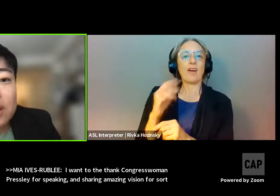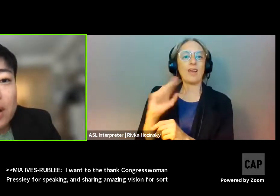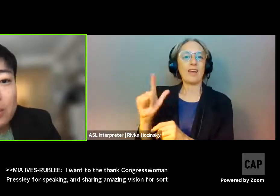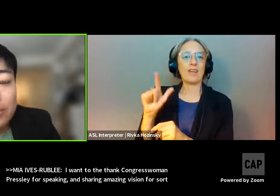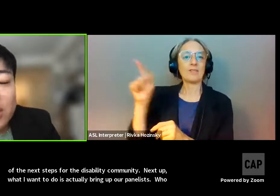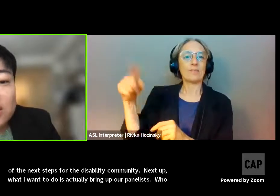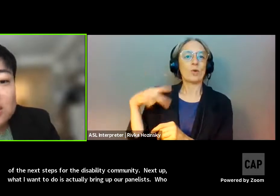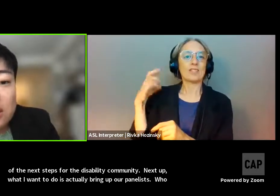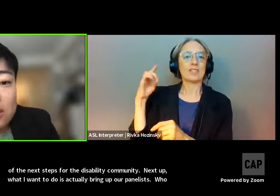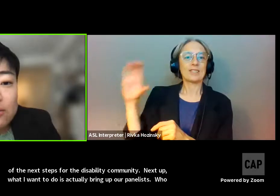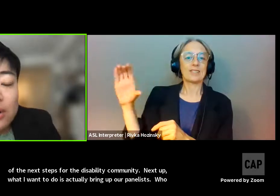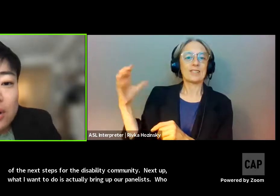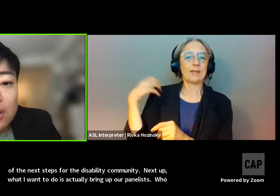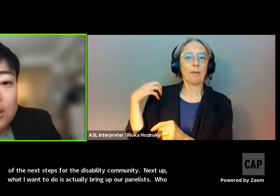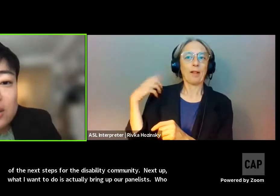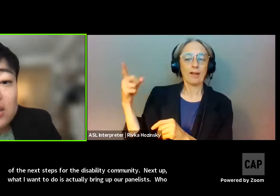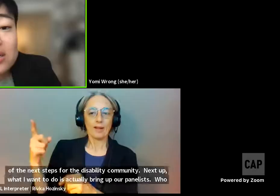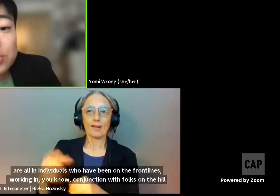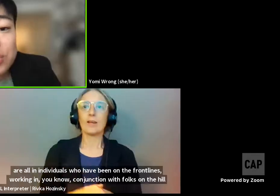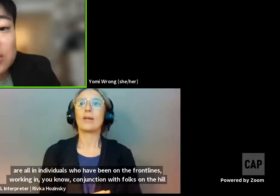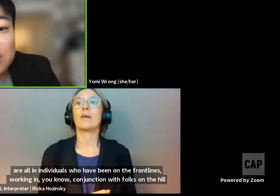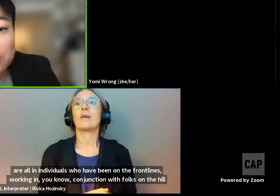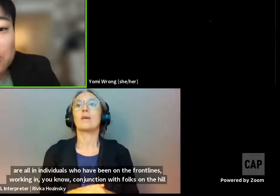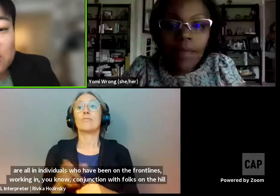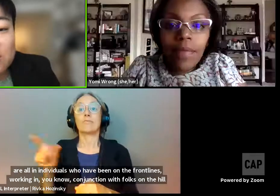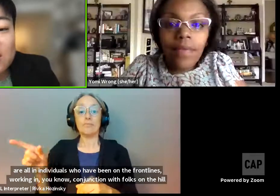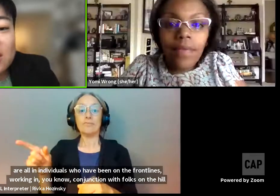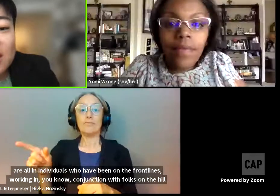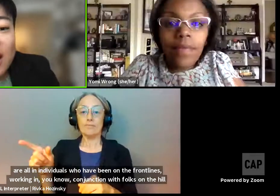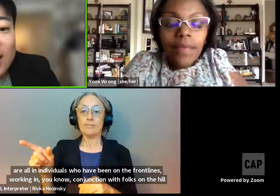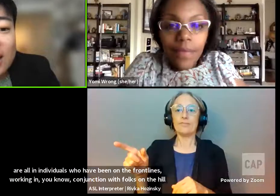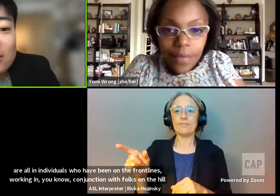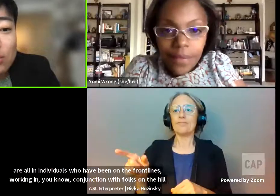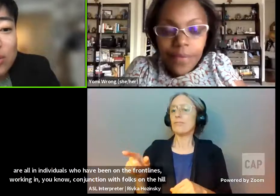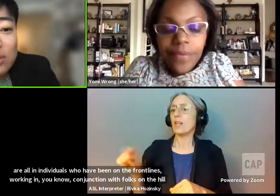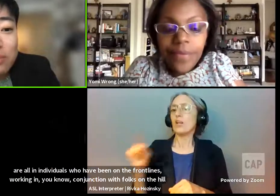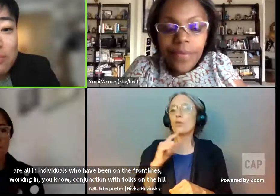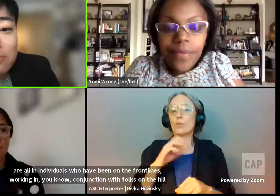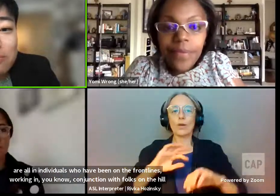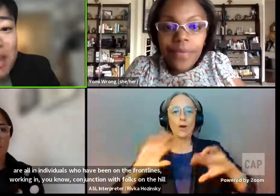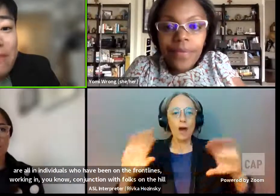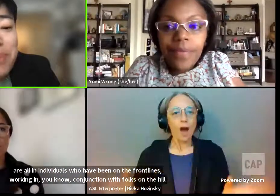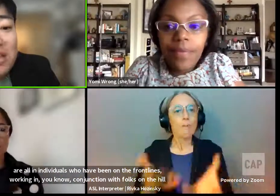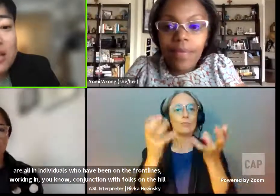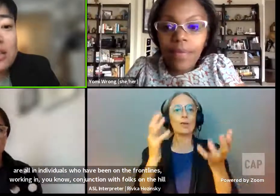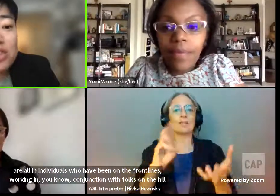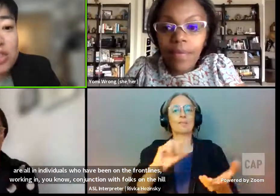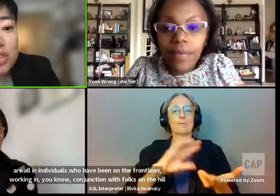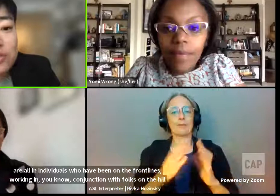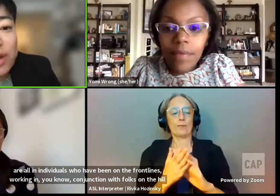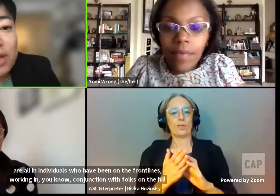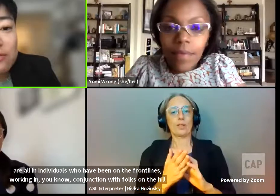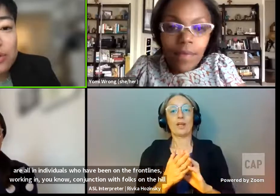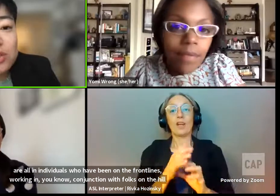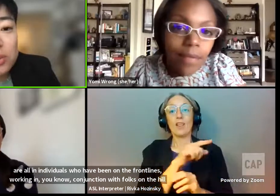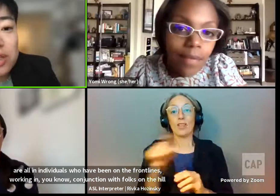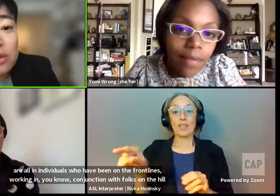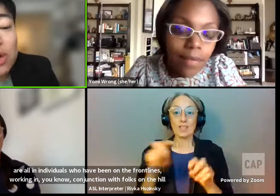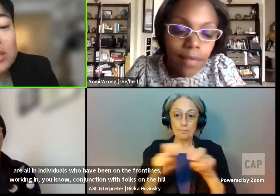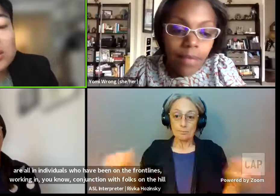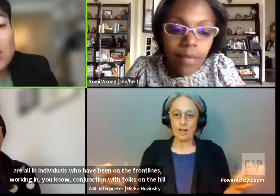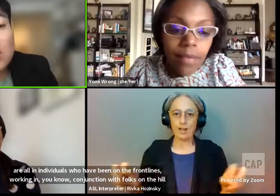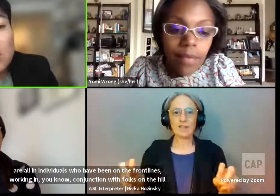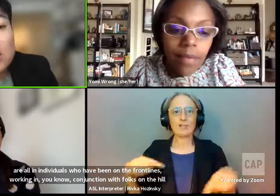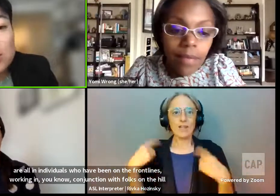help upraise the disability community and really have been in the trenches fighting for